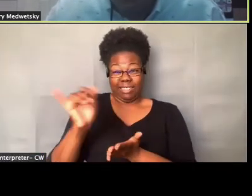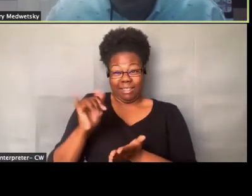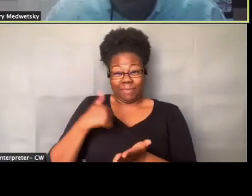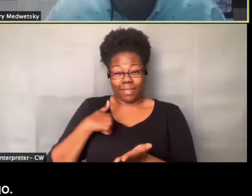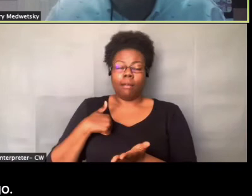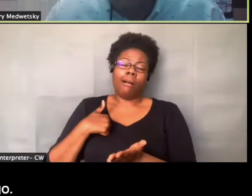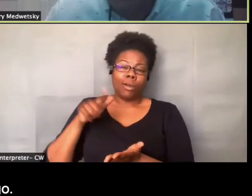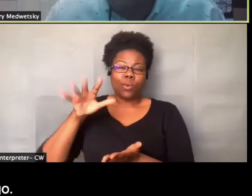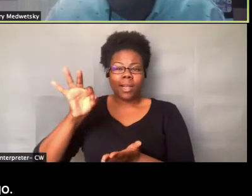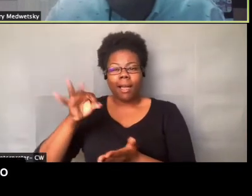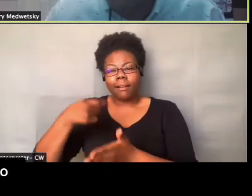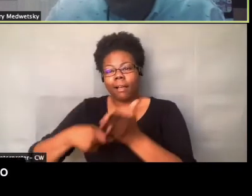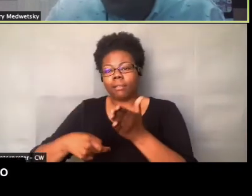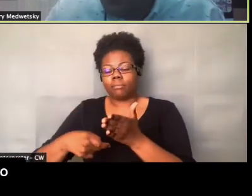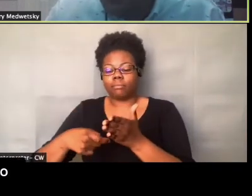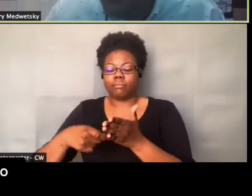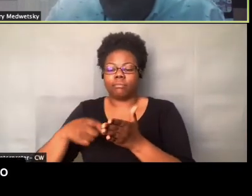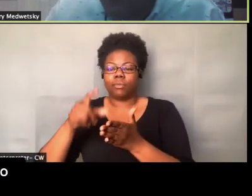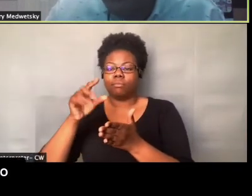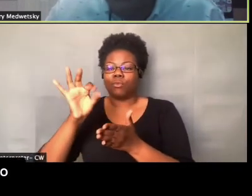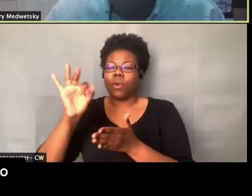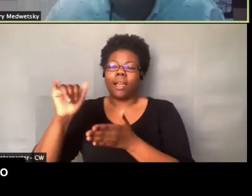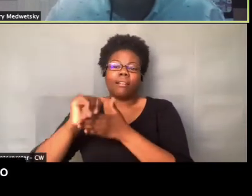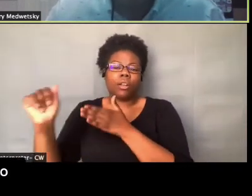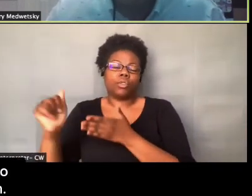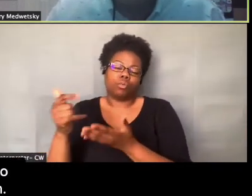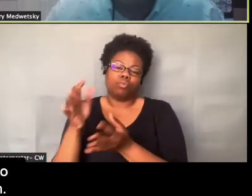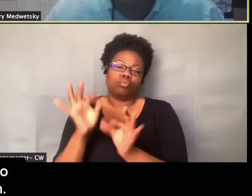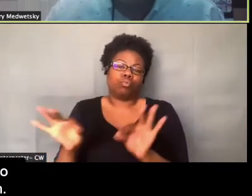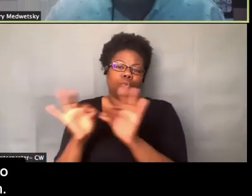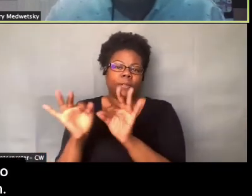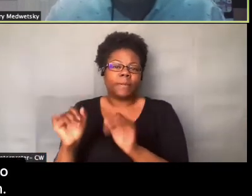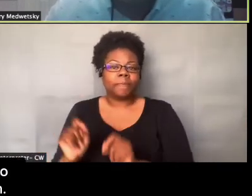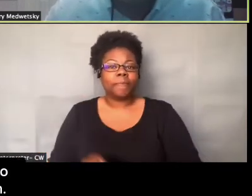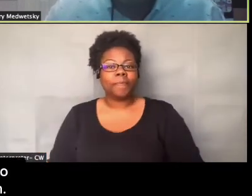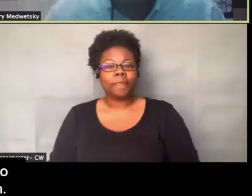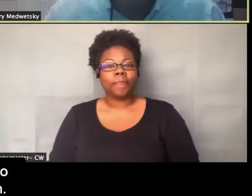Let's go, different color. If you want to join a group conversation.